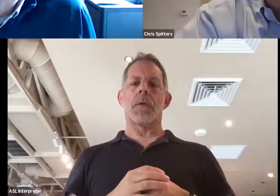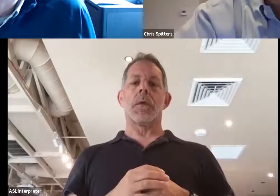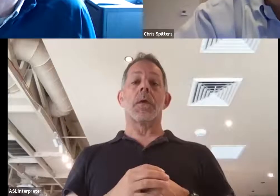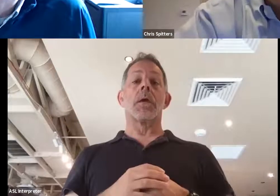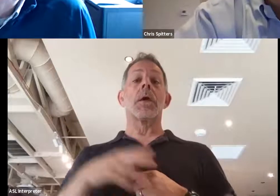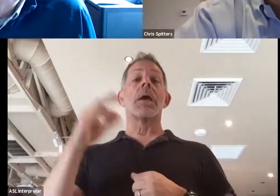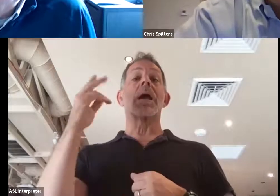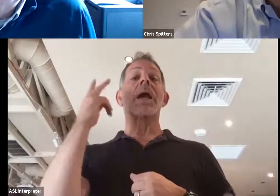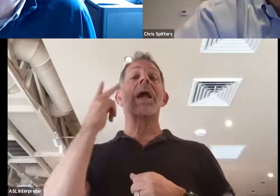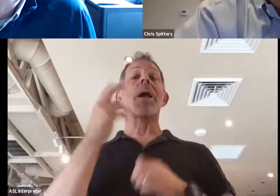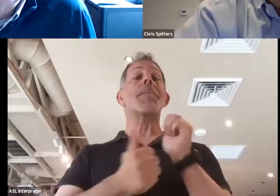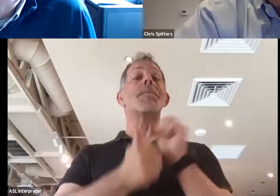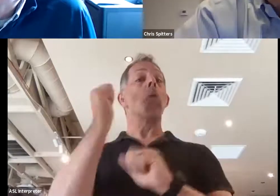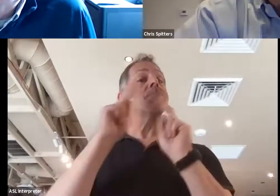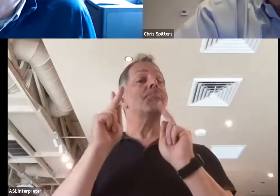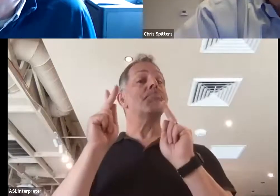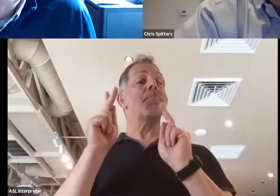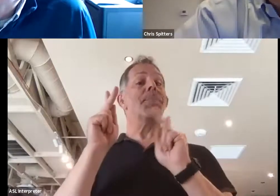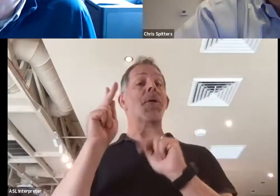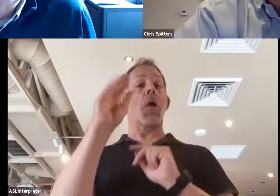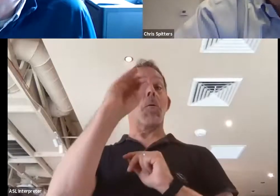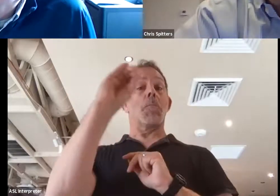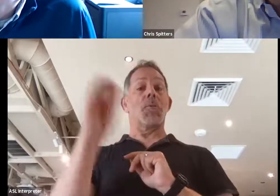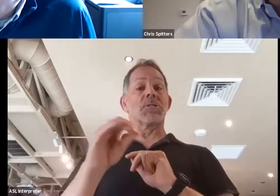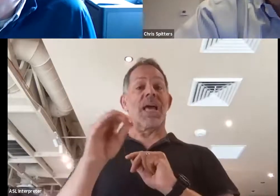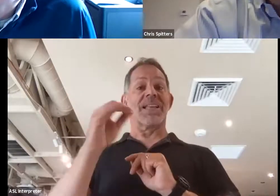69 years of age.